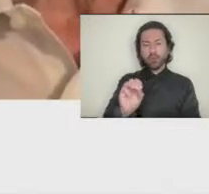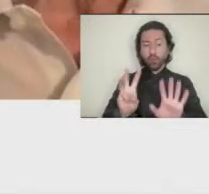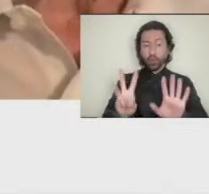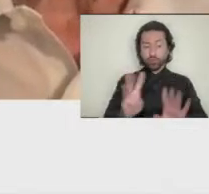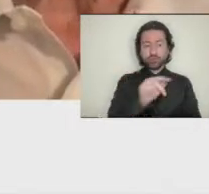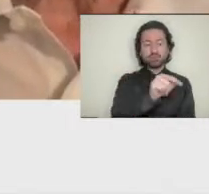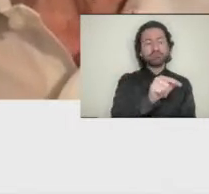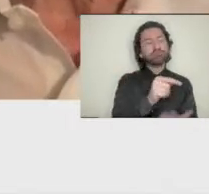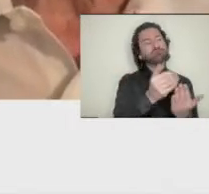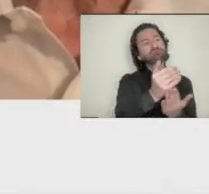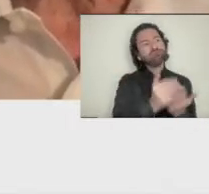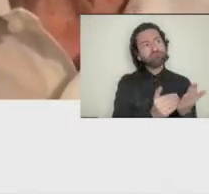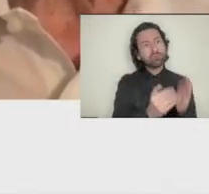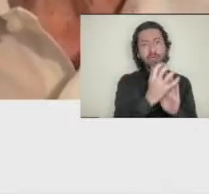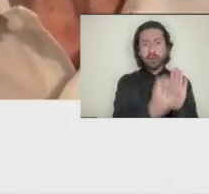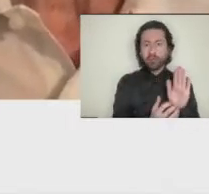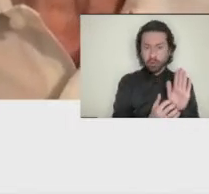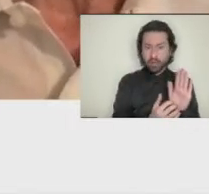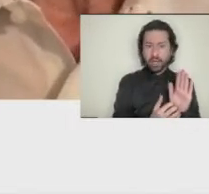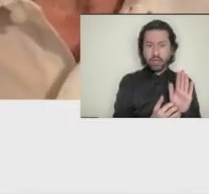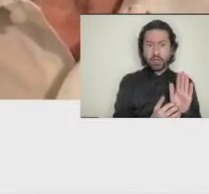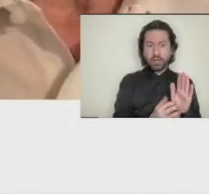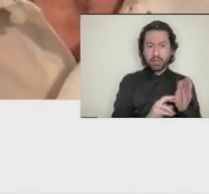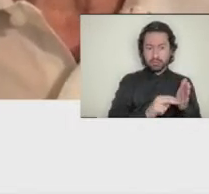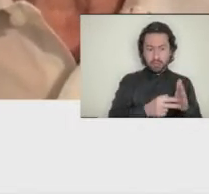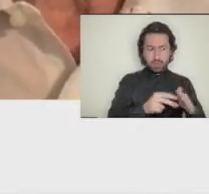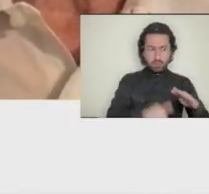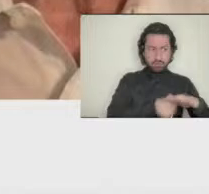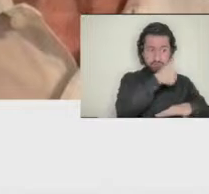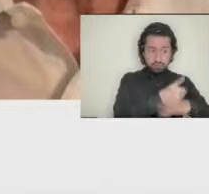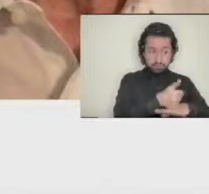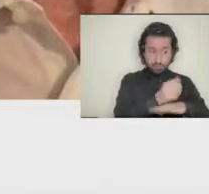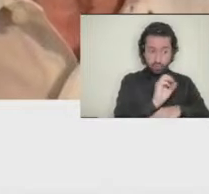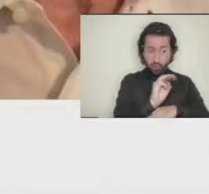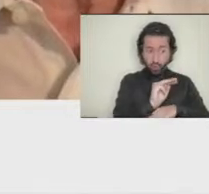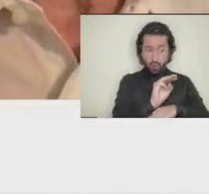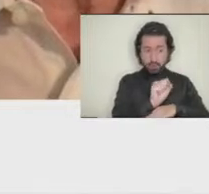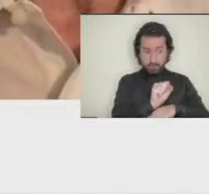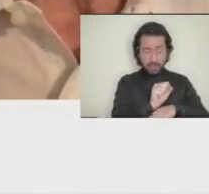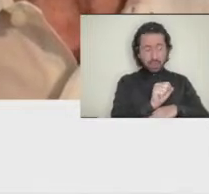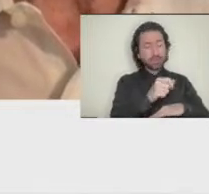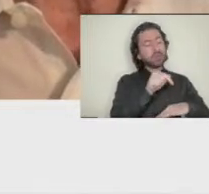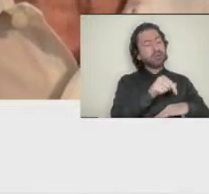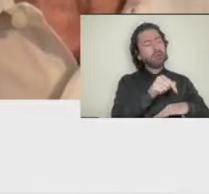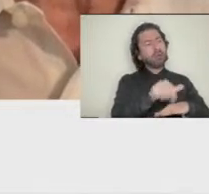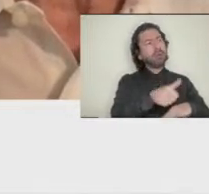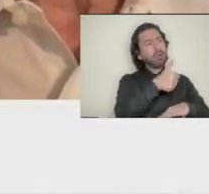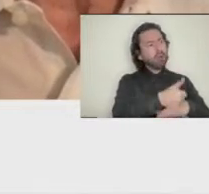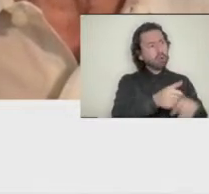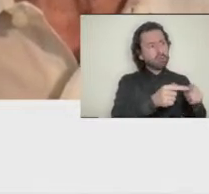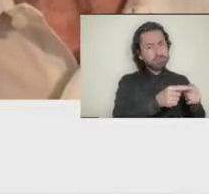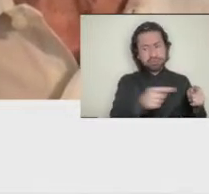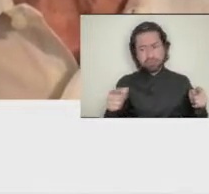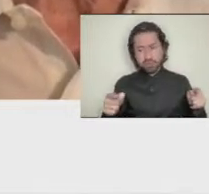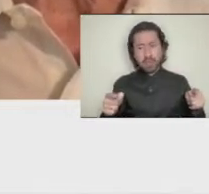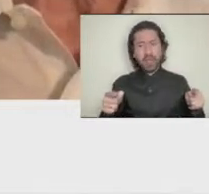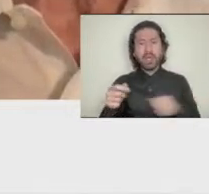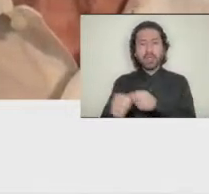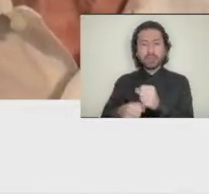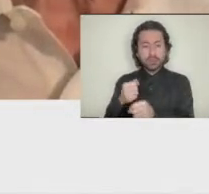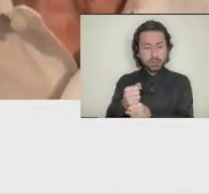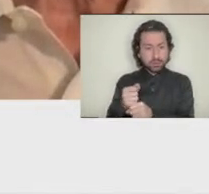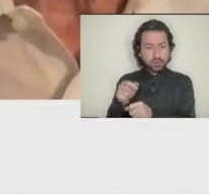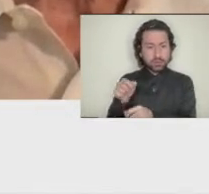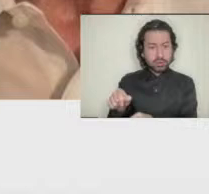Declaration of Human Rights. It would be 30 years after the Alma-Ata Declaration of Health